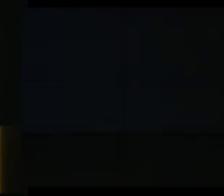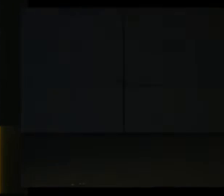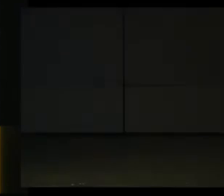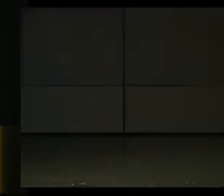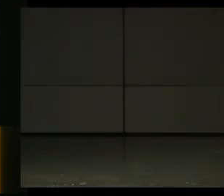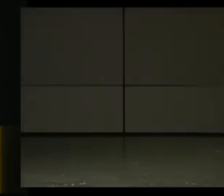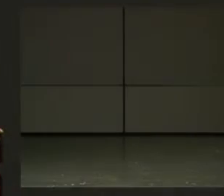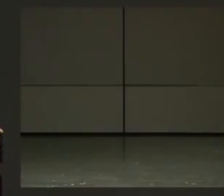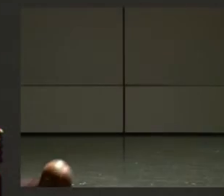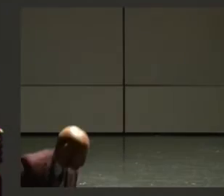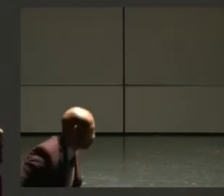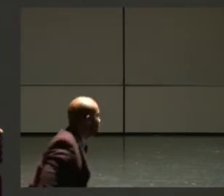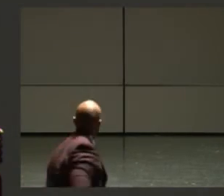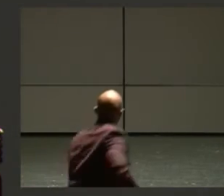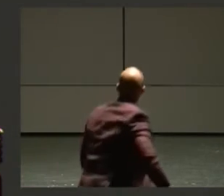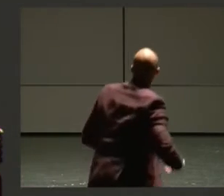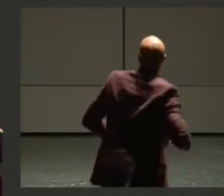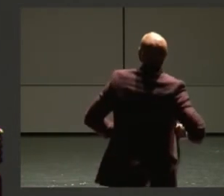Did you enjoy that?